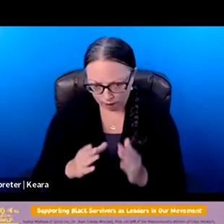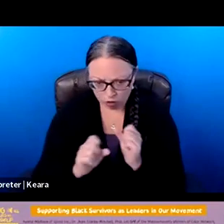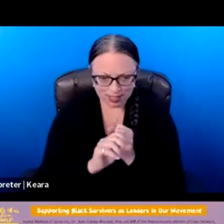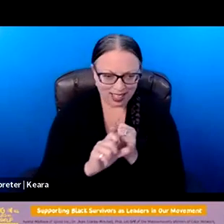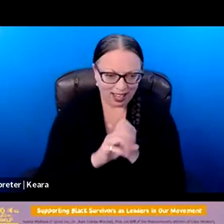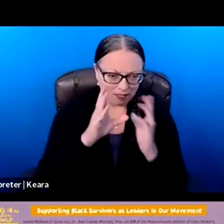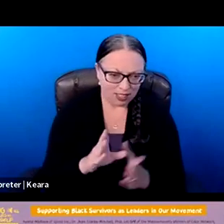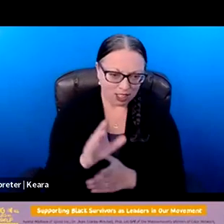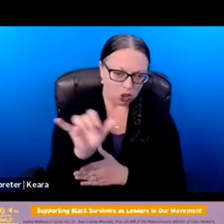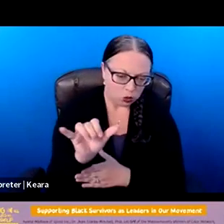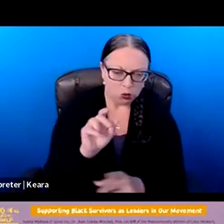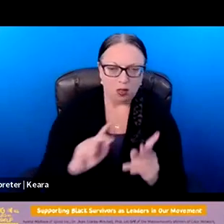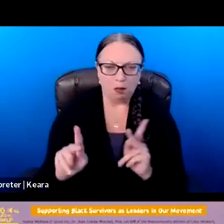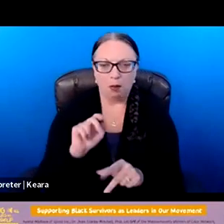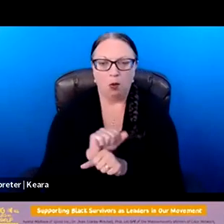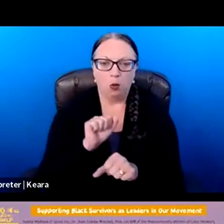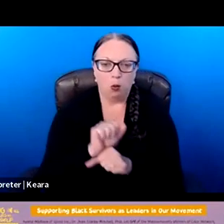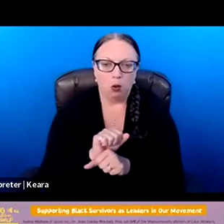who work in this